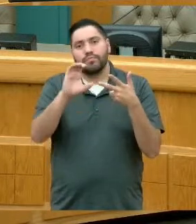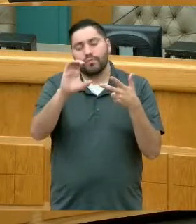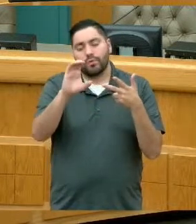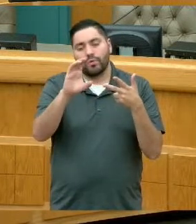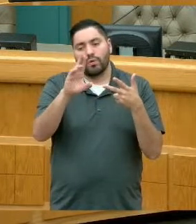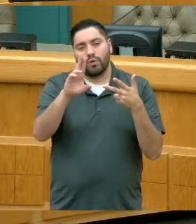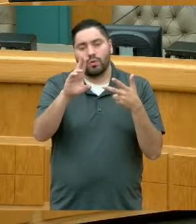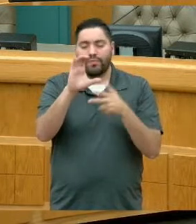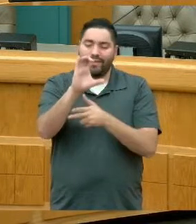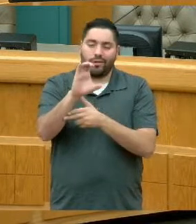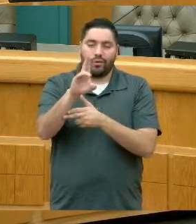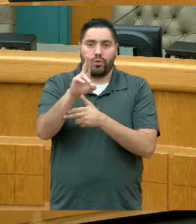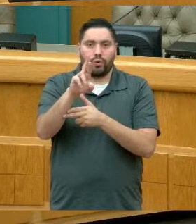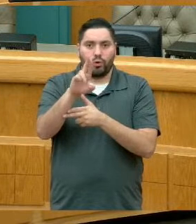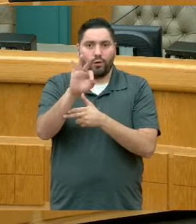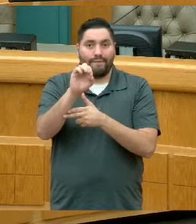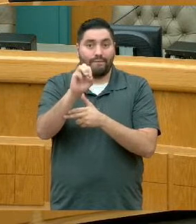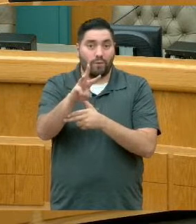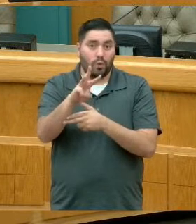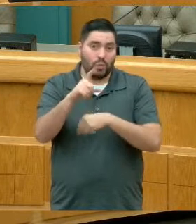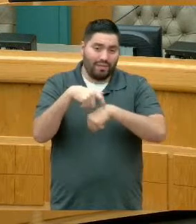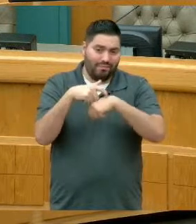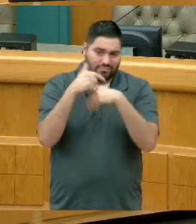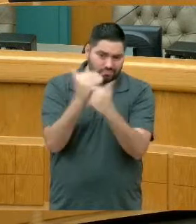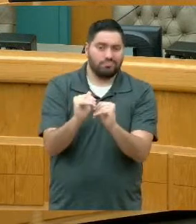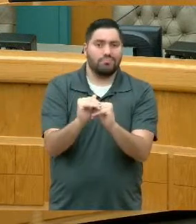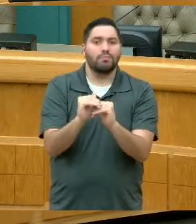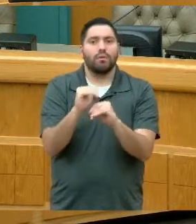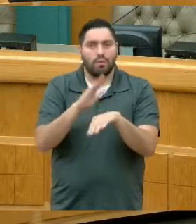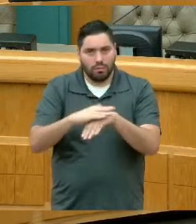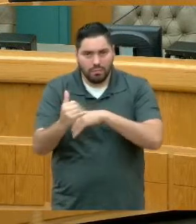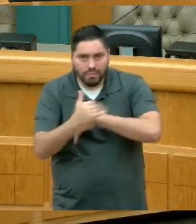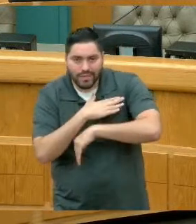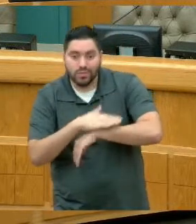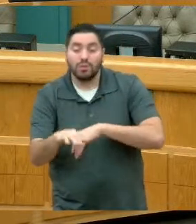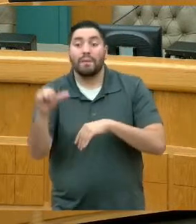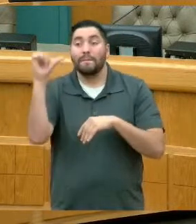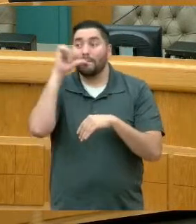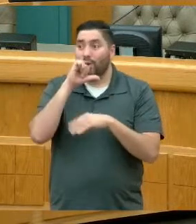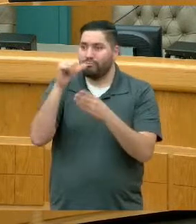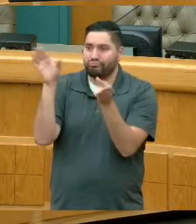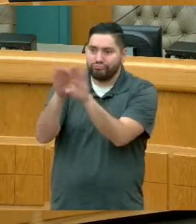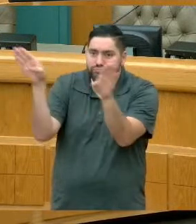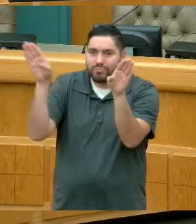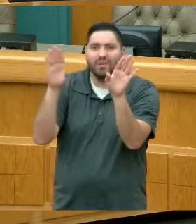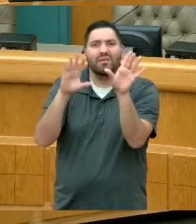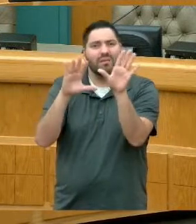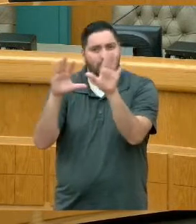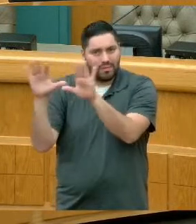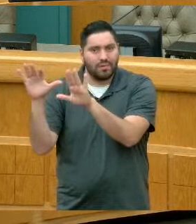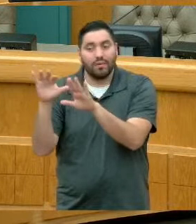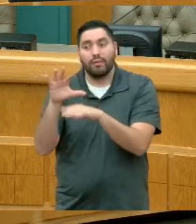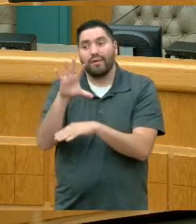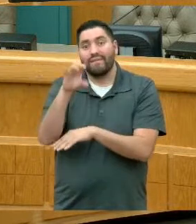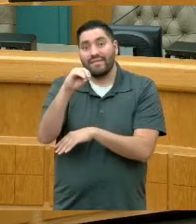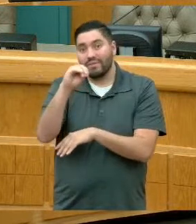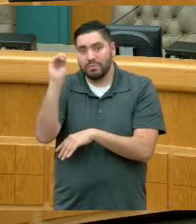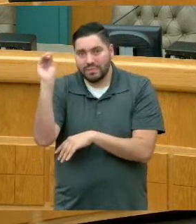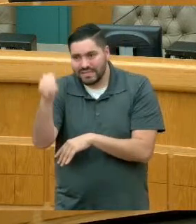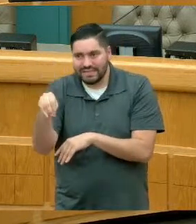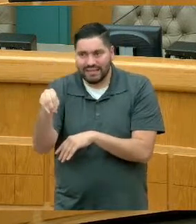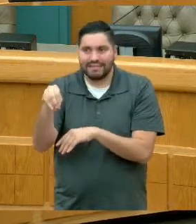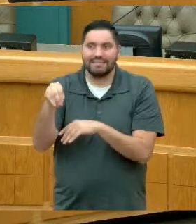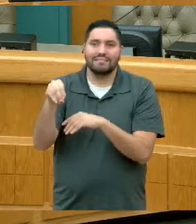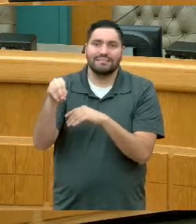encouraging wearing of face masks when in the community, having the curfew on the beach, and closing some of our regional parks, as well